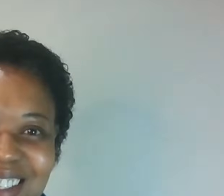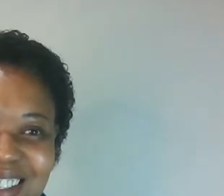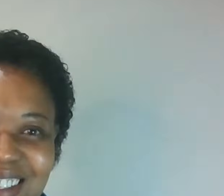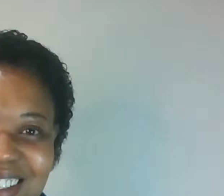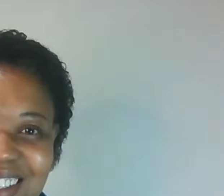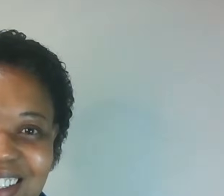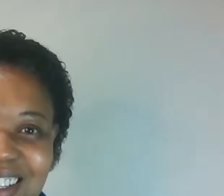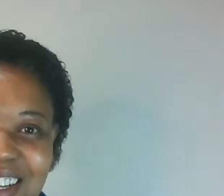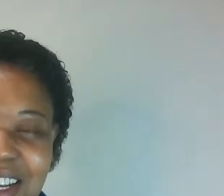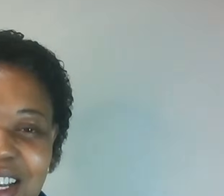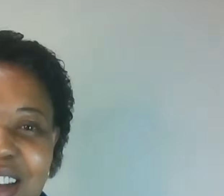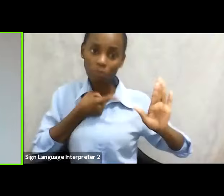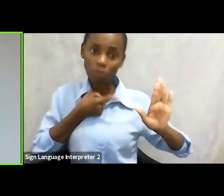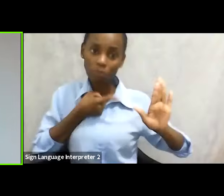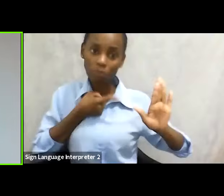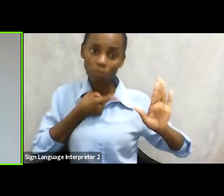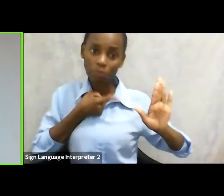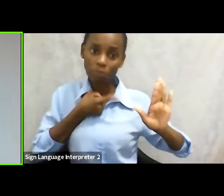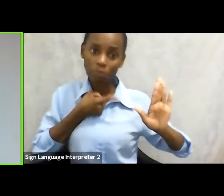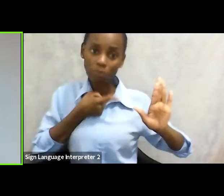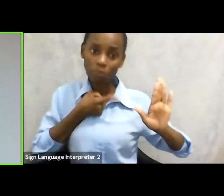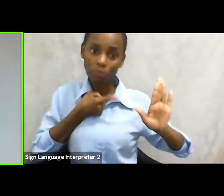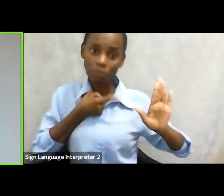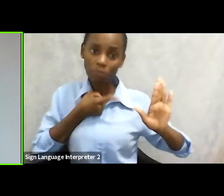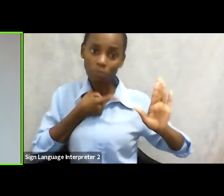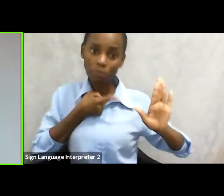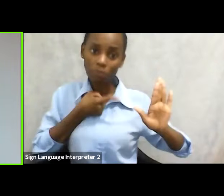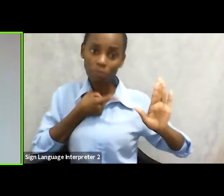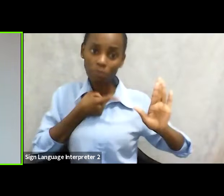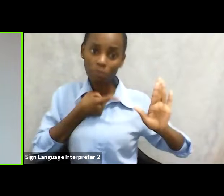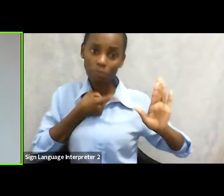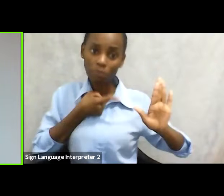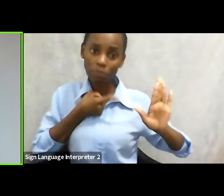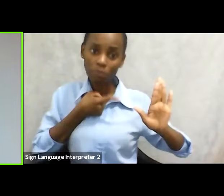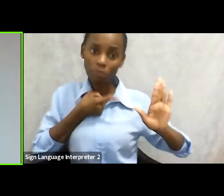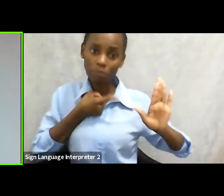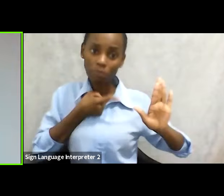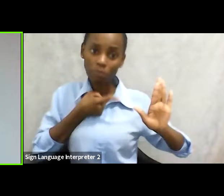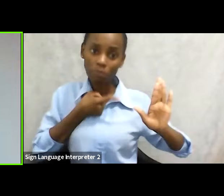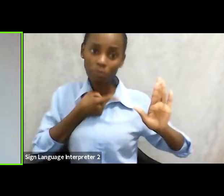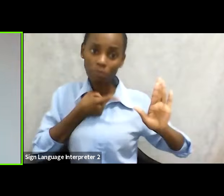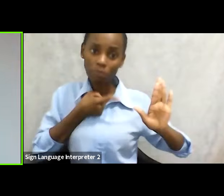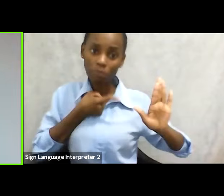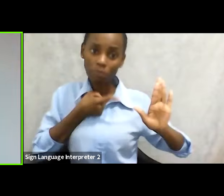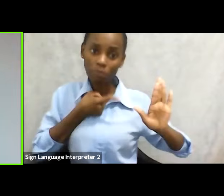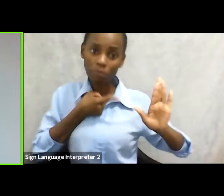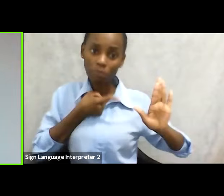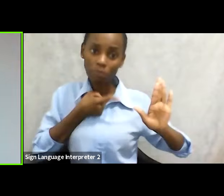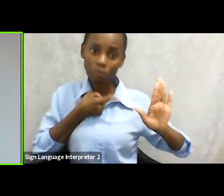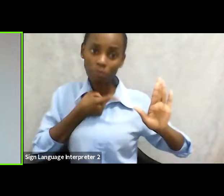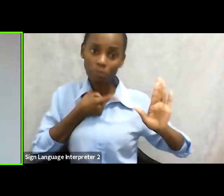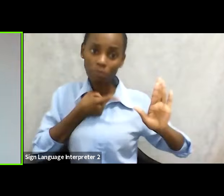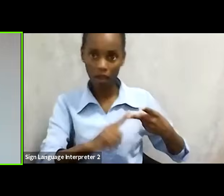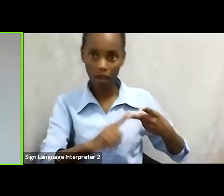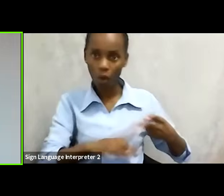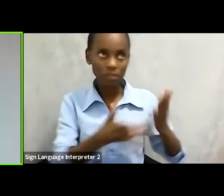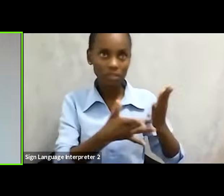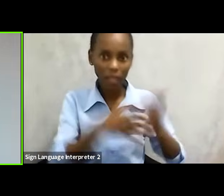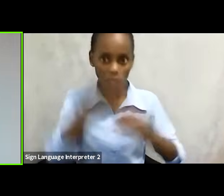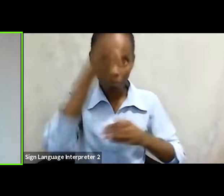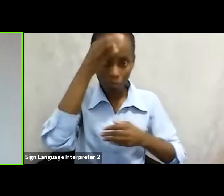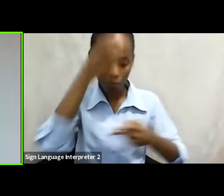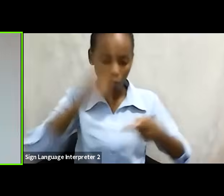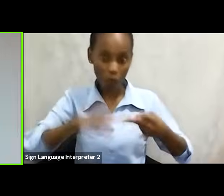behind. Even if you're not techno savvy, even if you don't have a